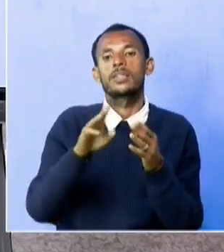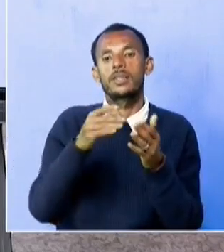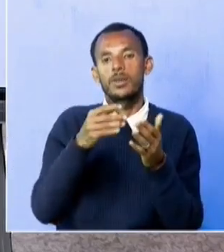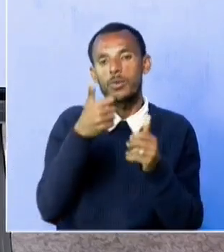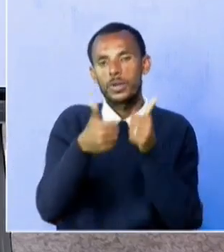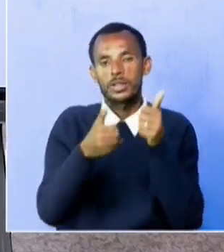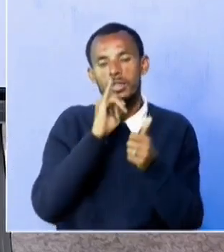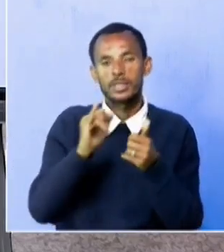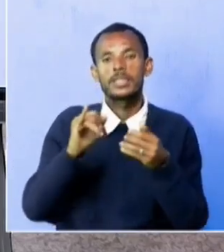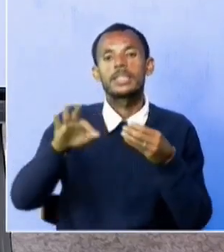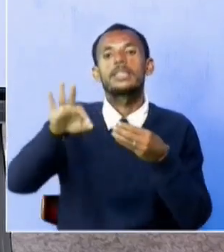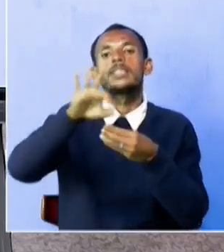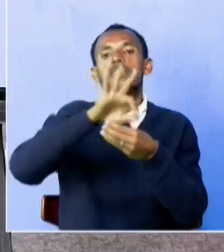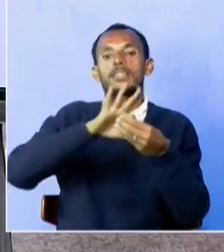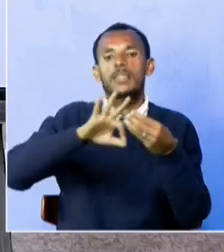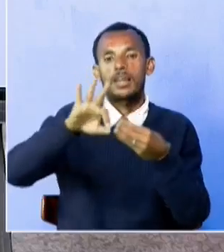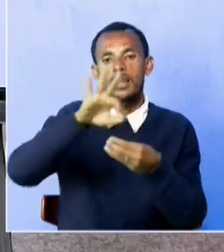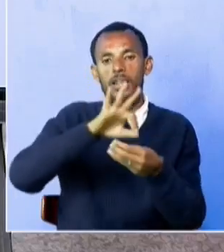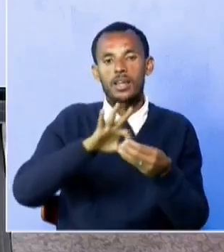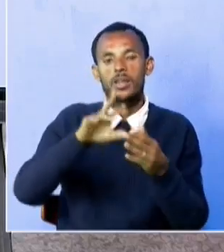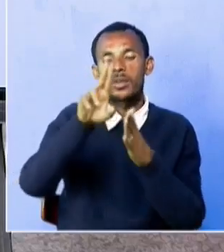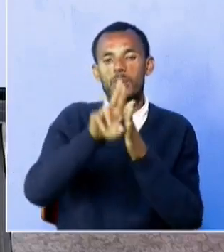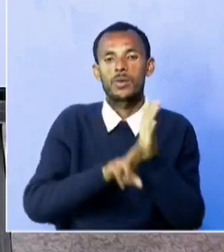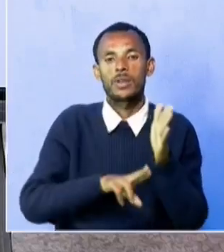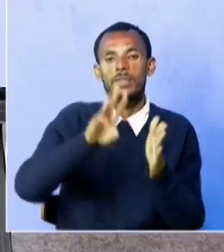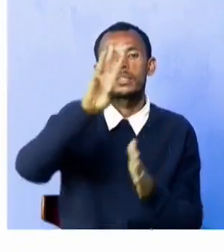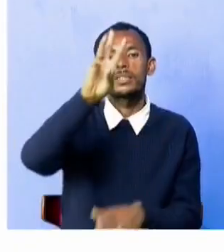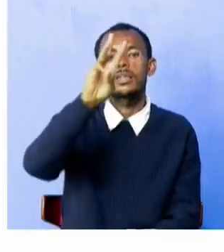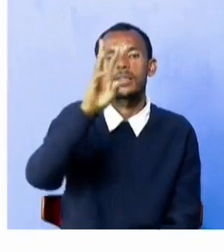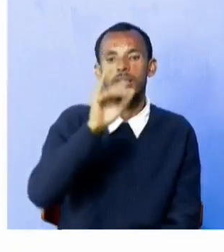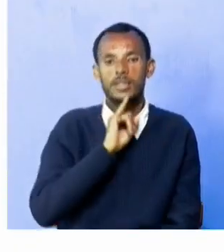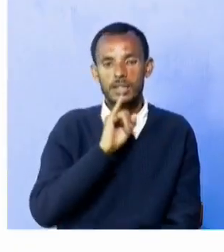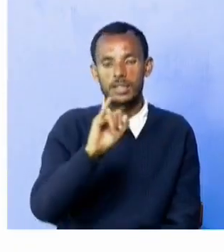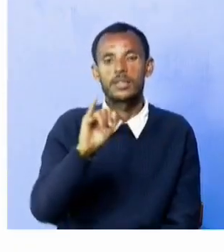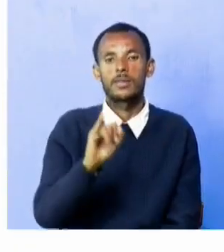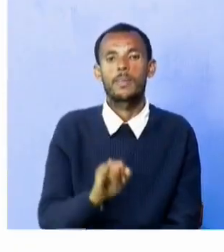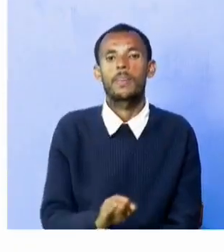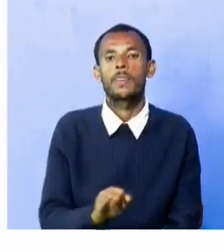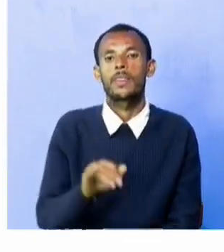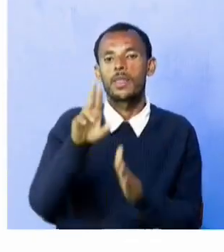circle. Okay, so unit 6